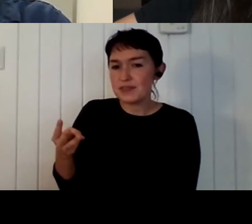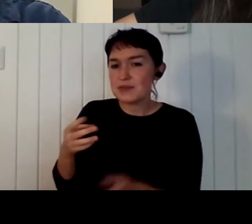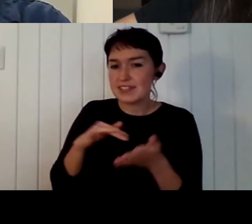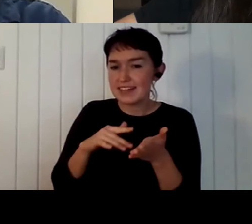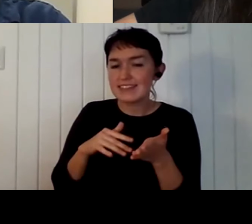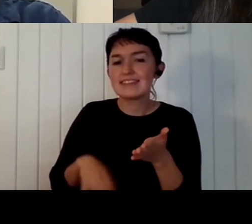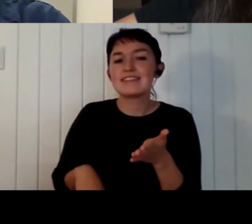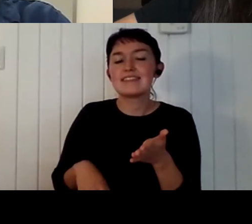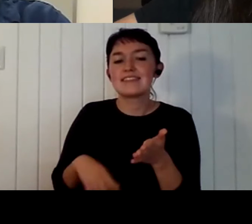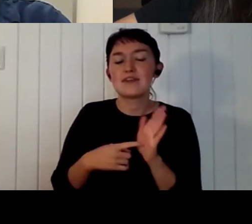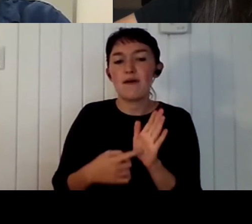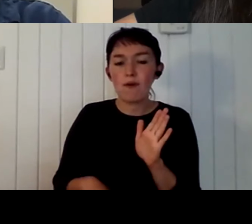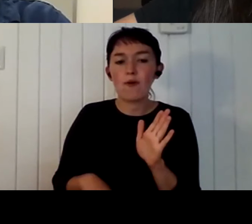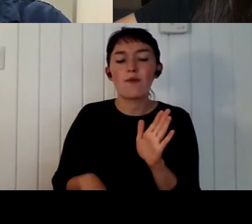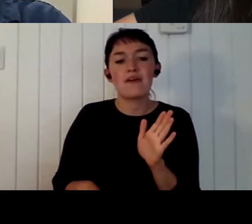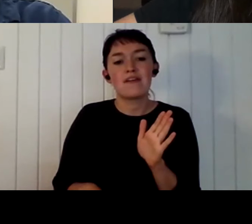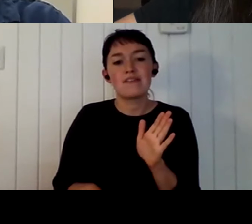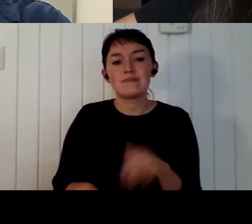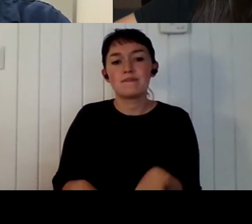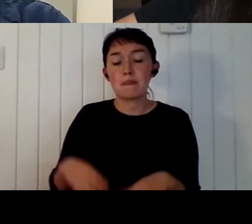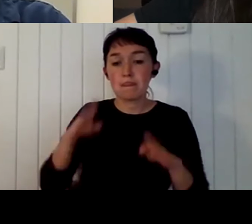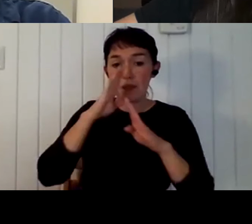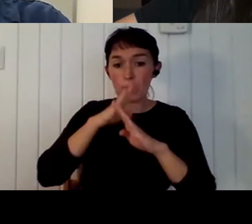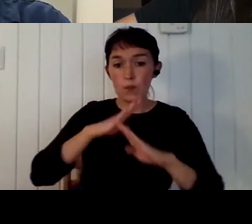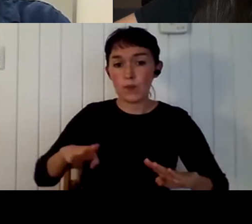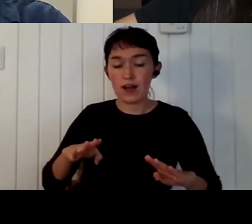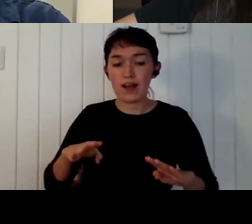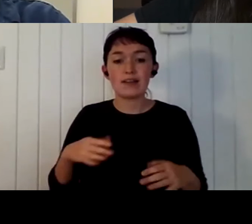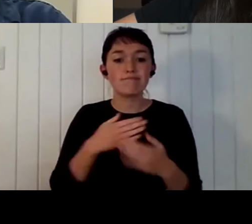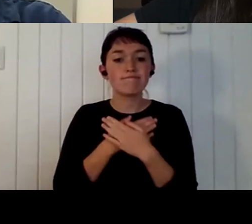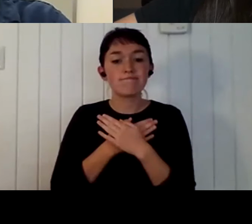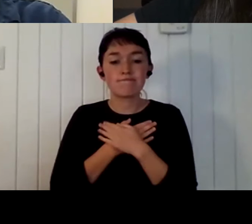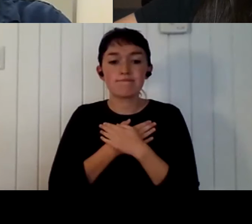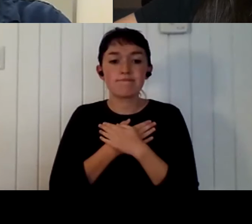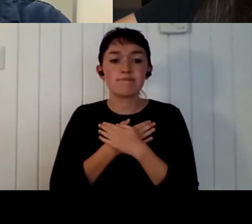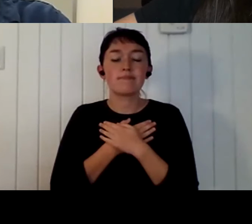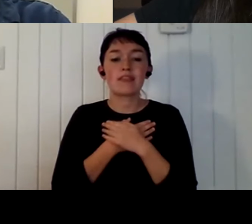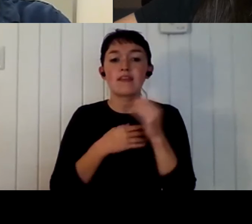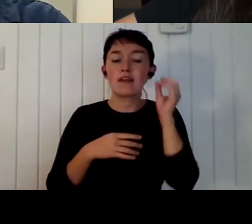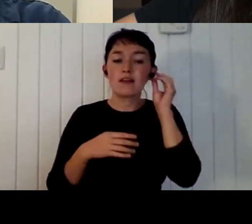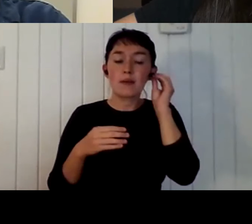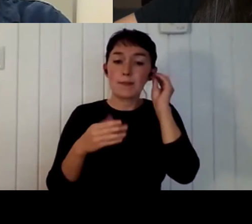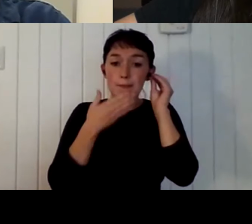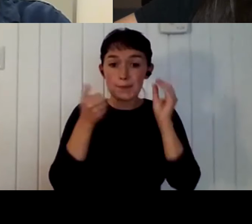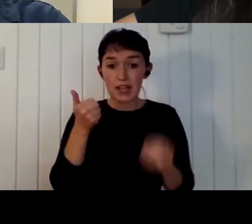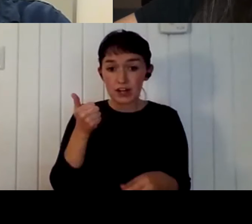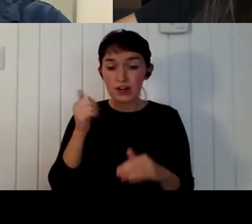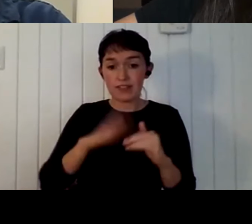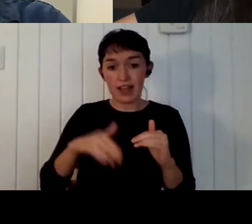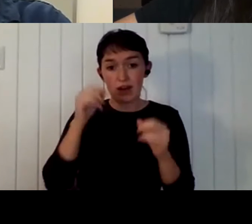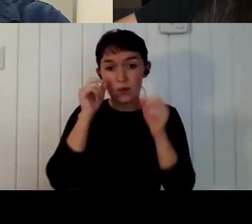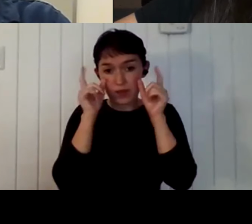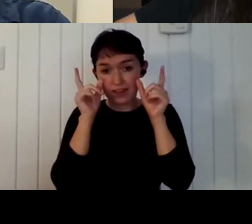studies, but there have been a couple of studies that show that quiet wake, restfulness is better than wake